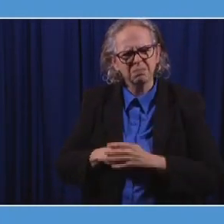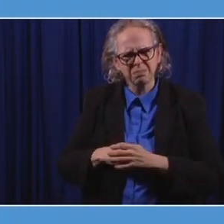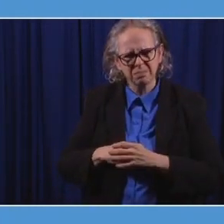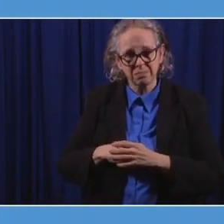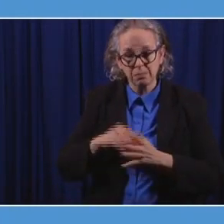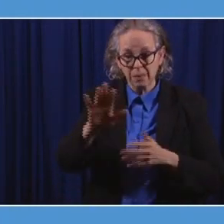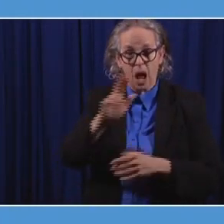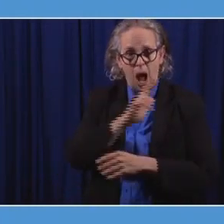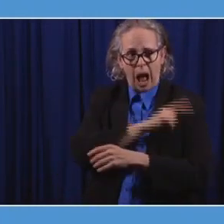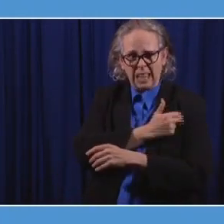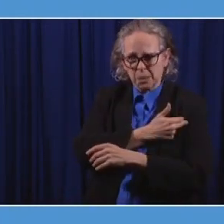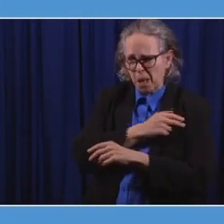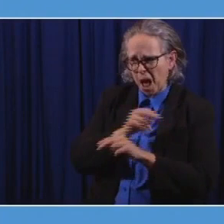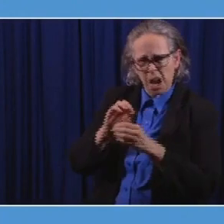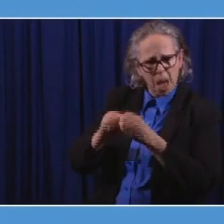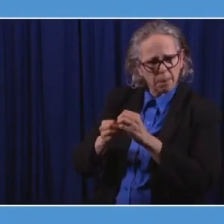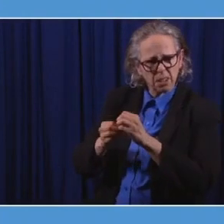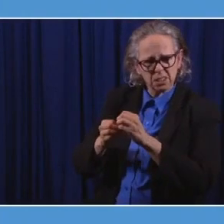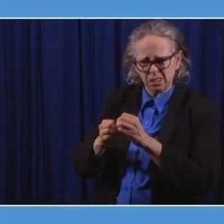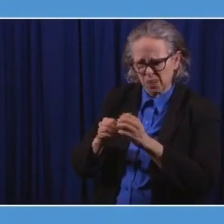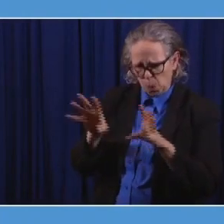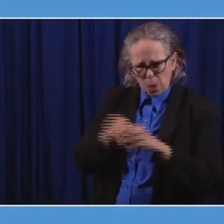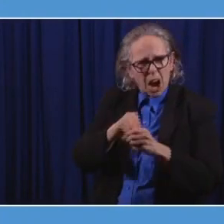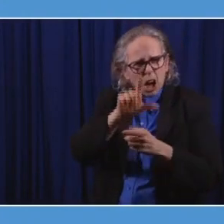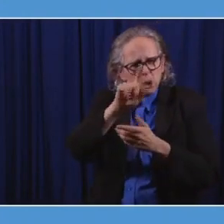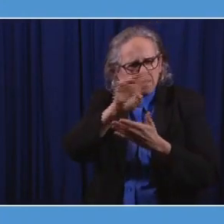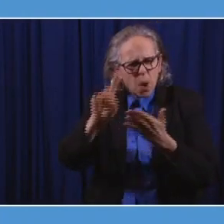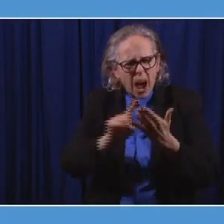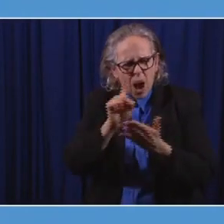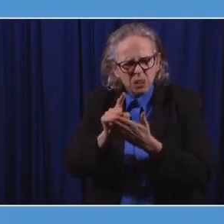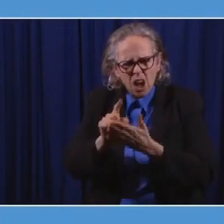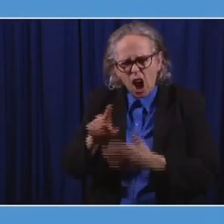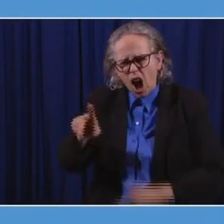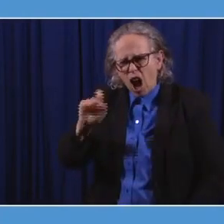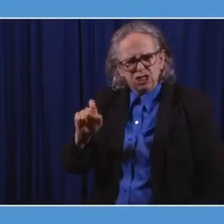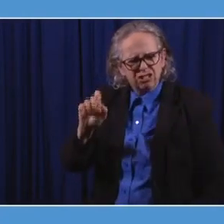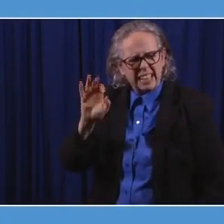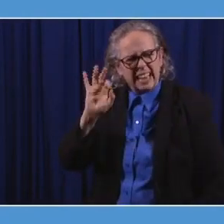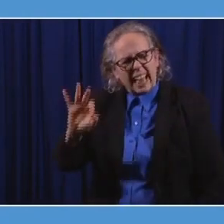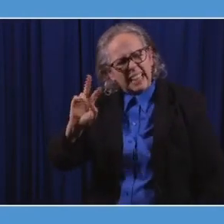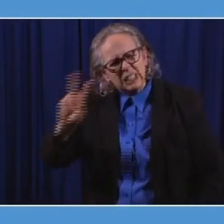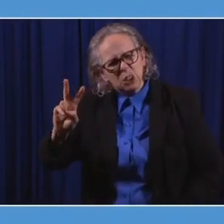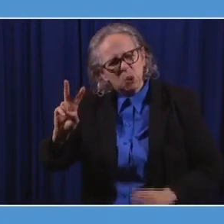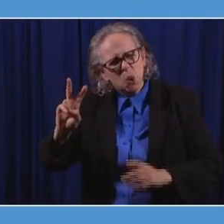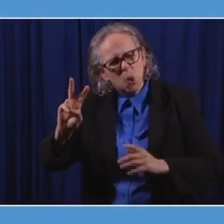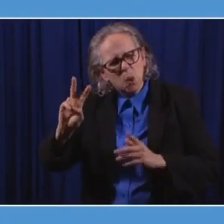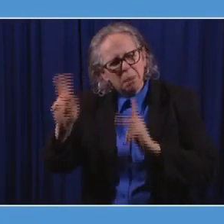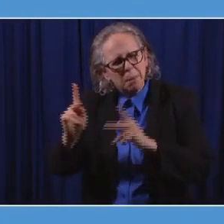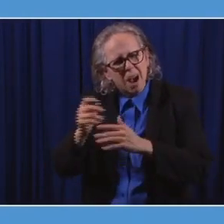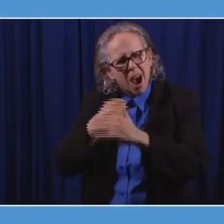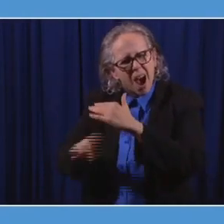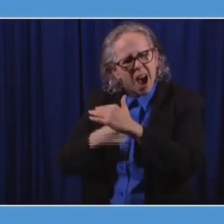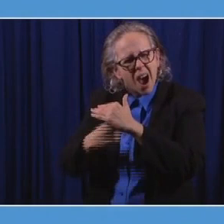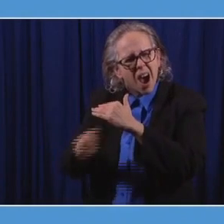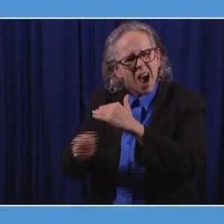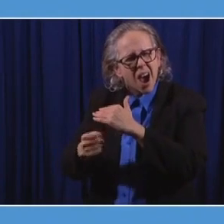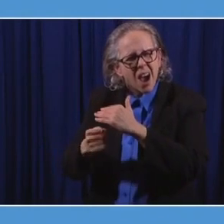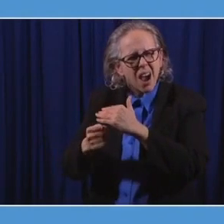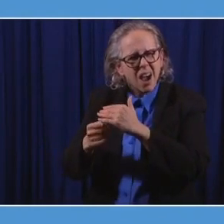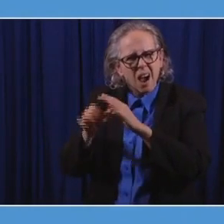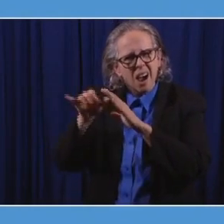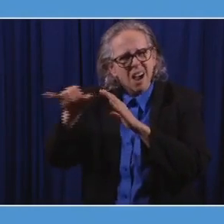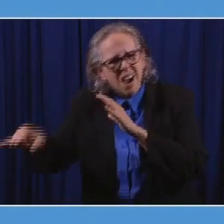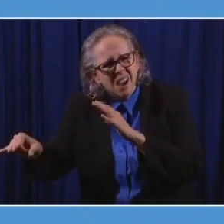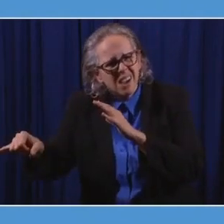past 24 hours. This is the third highest we have ever reported. The top 5 highest